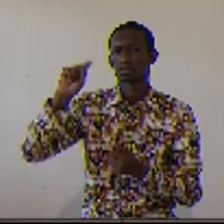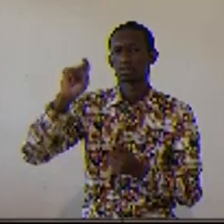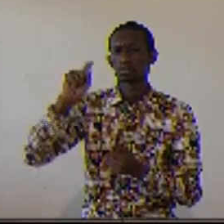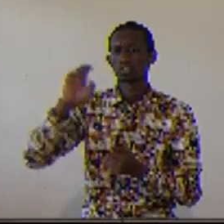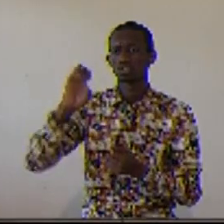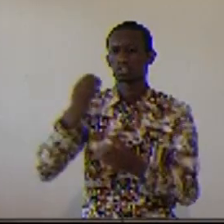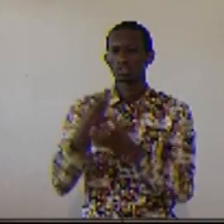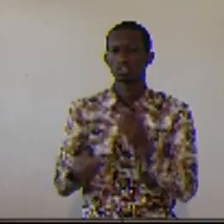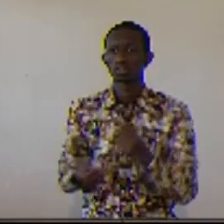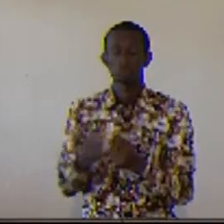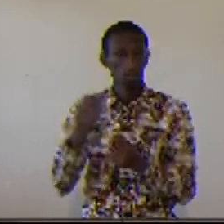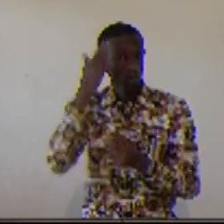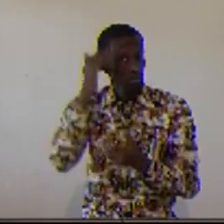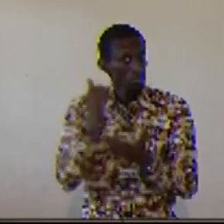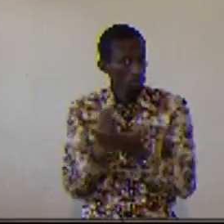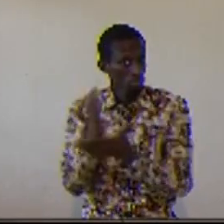why phenols